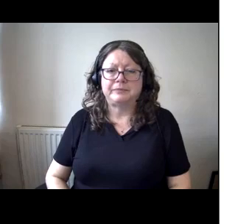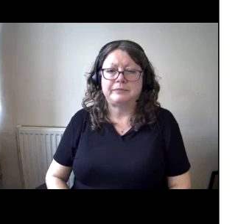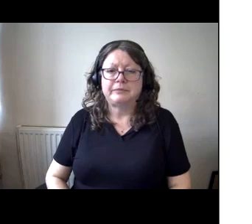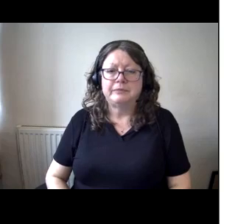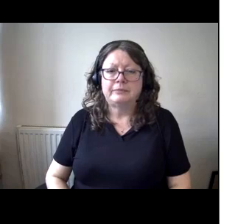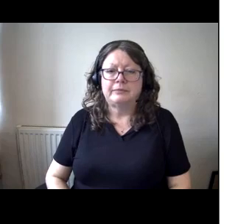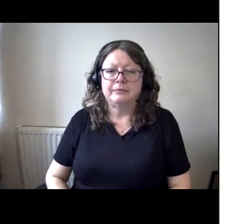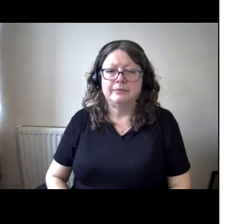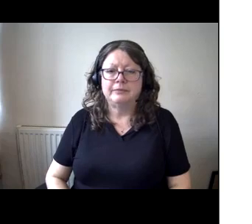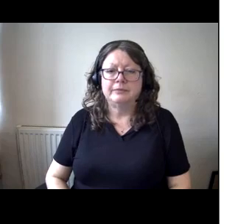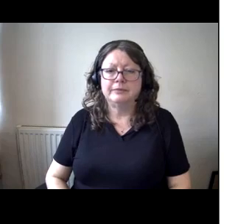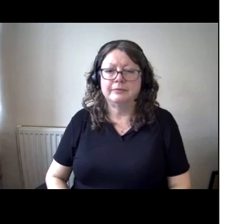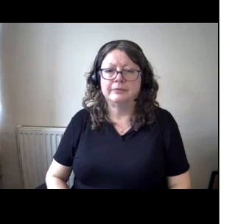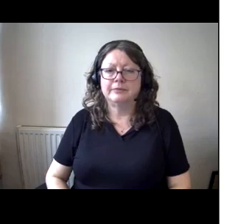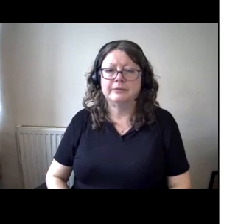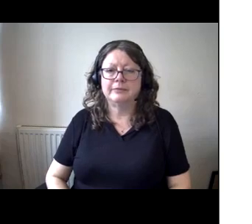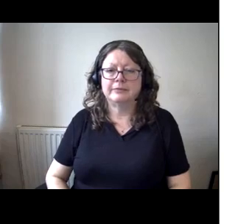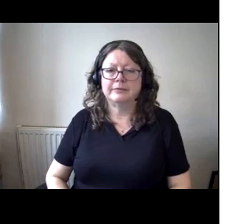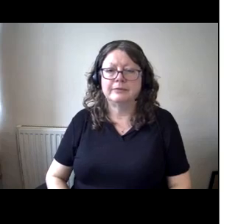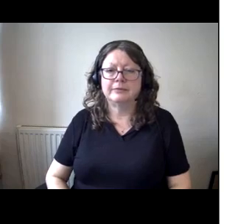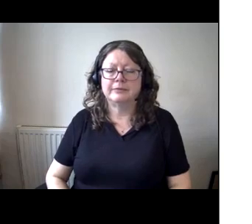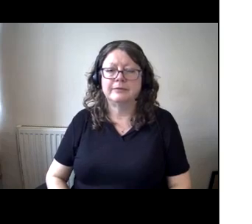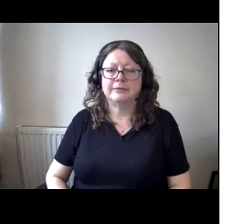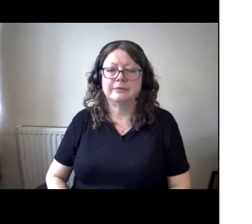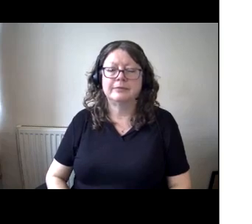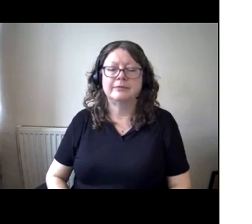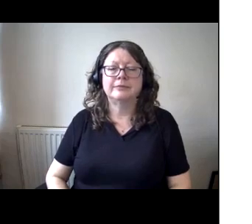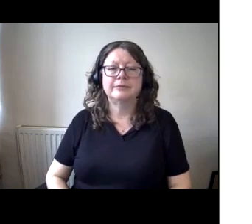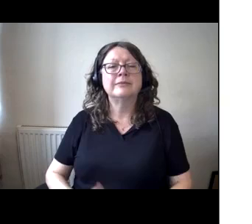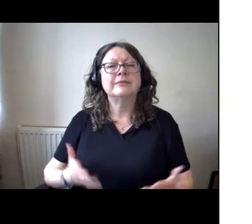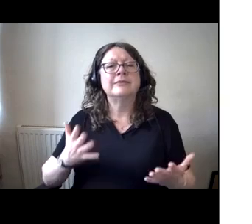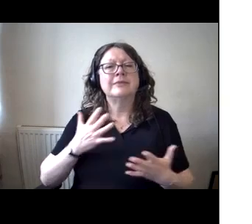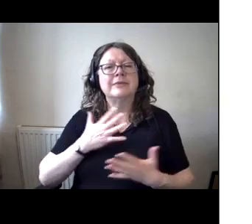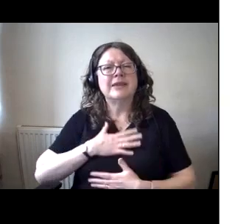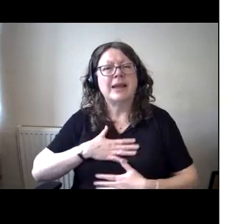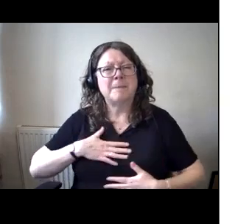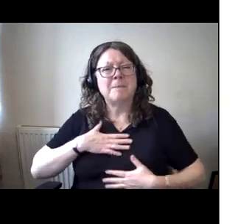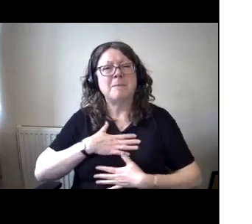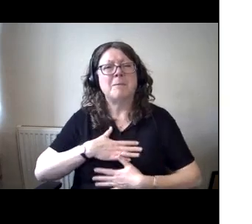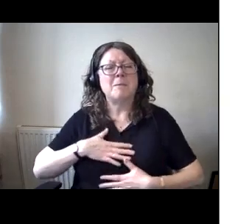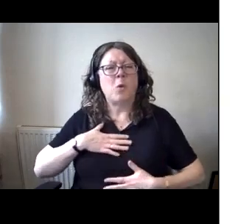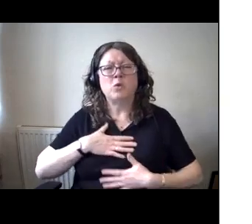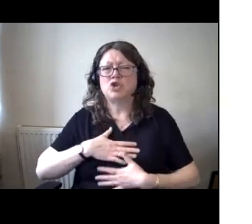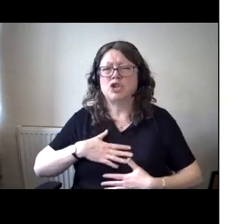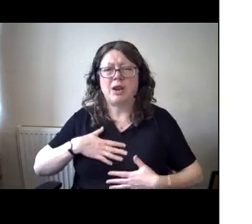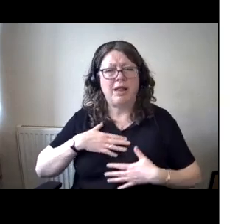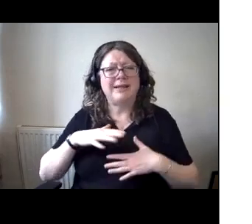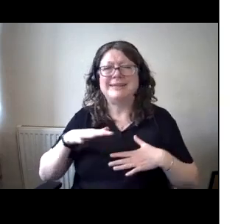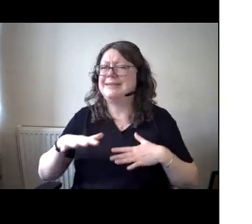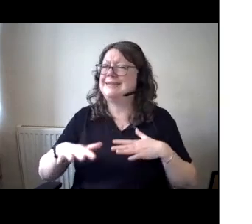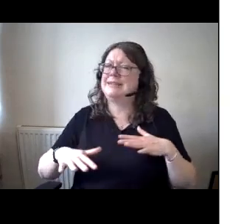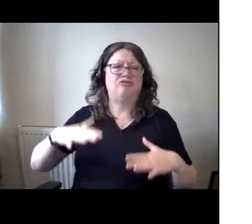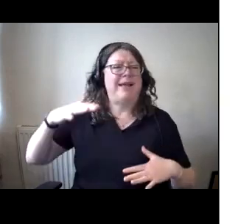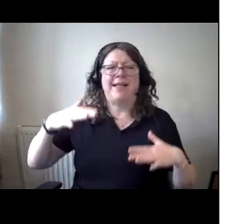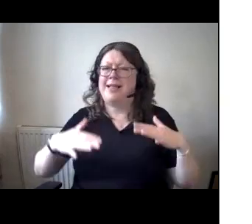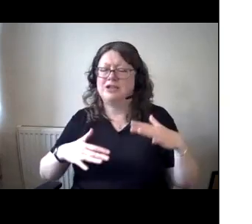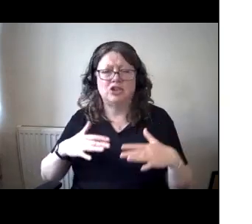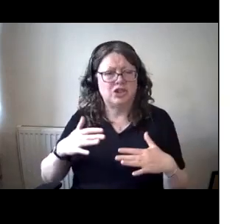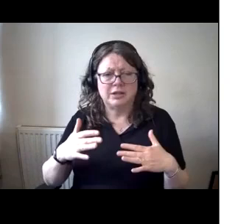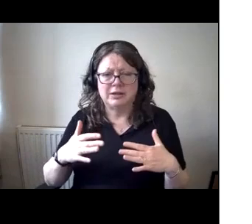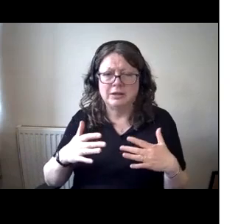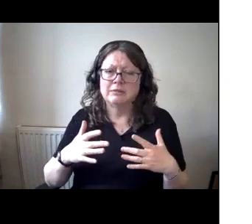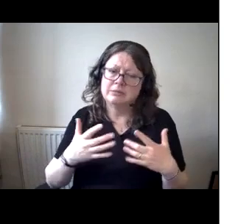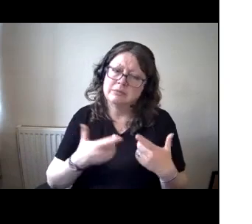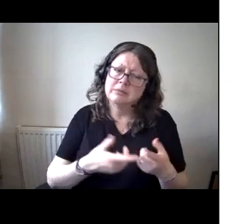In terms of emotional dysregulation, so for a lot of our young people, they can often experience emotional dysregulation